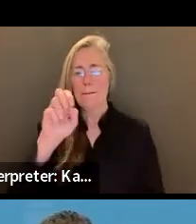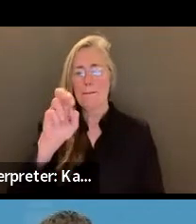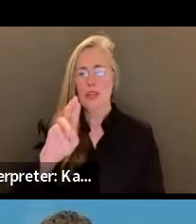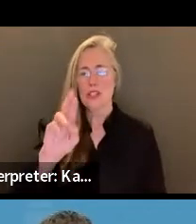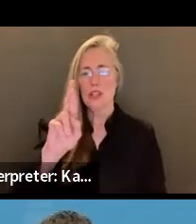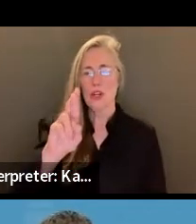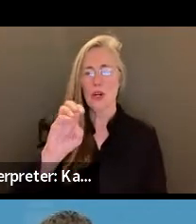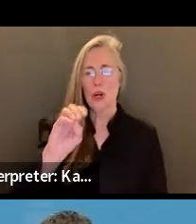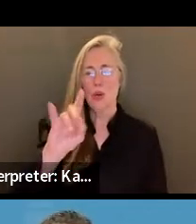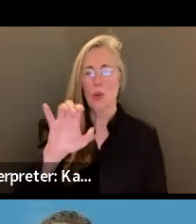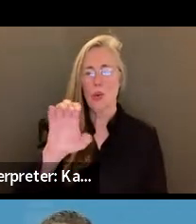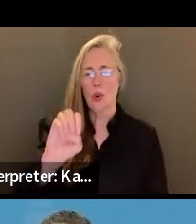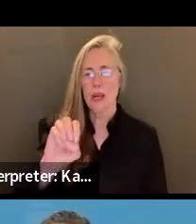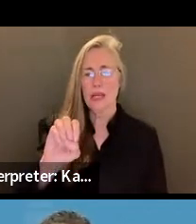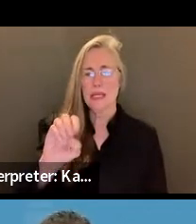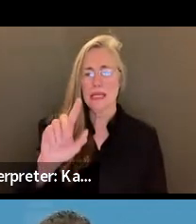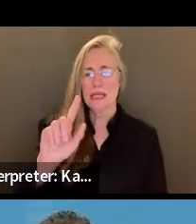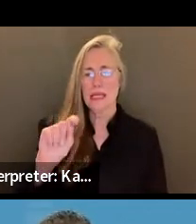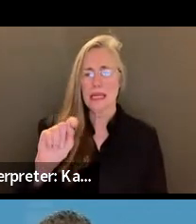Bailly. Go